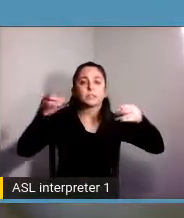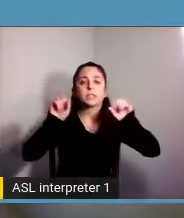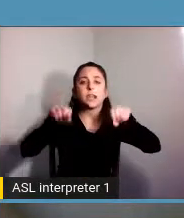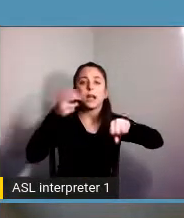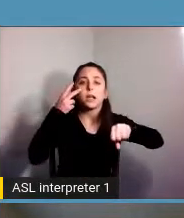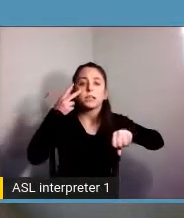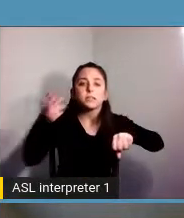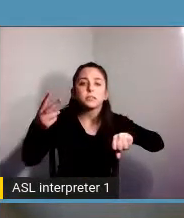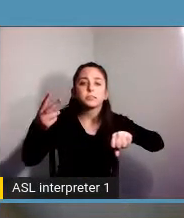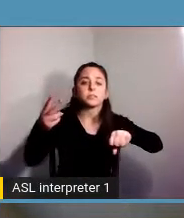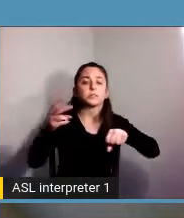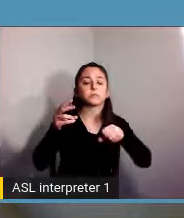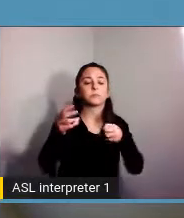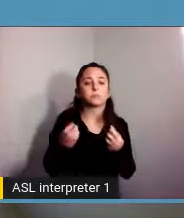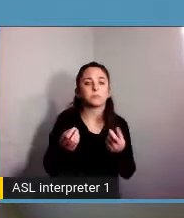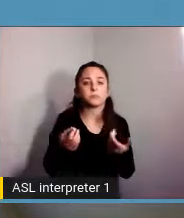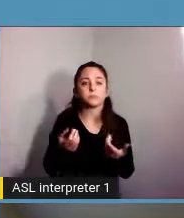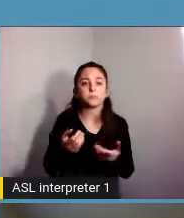sections. And because